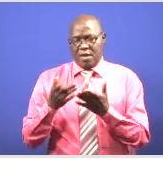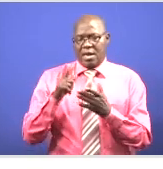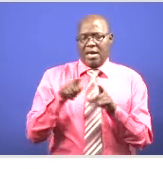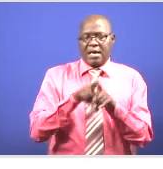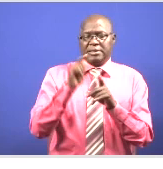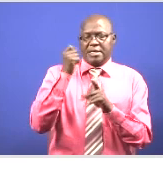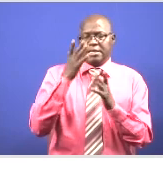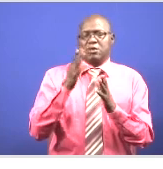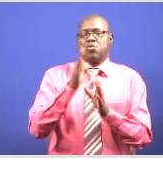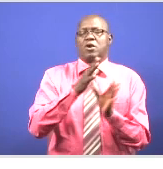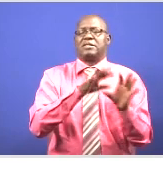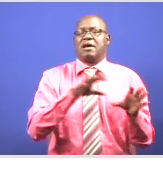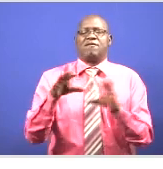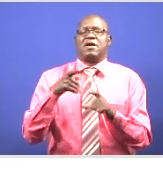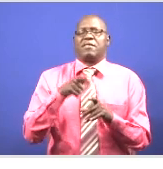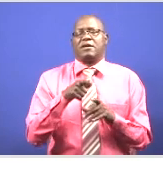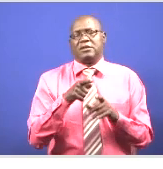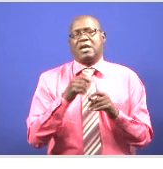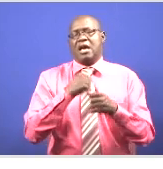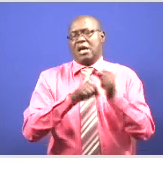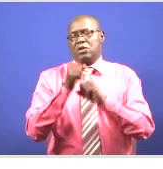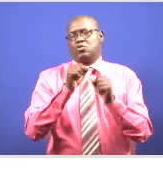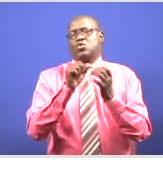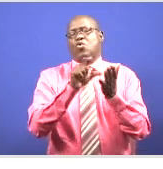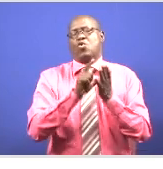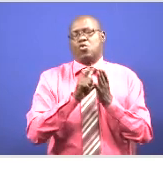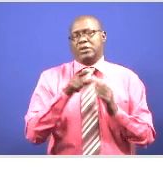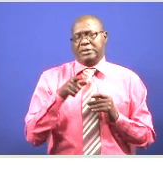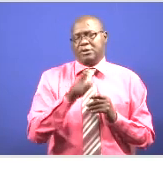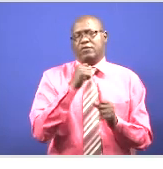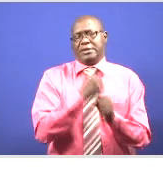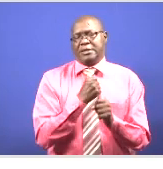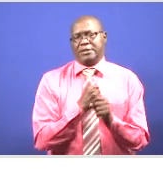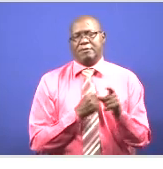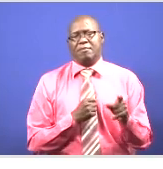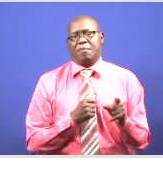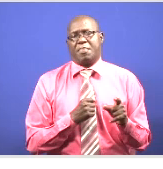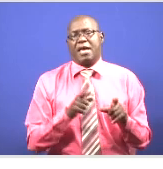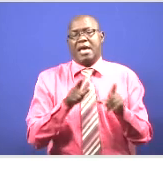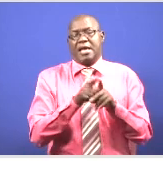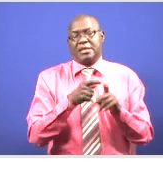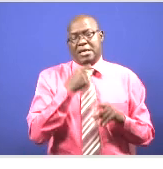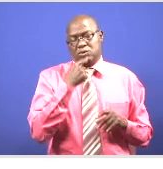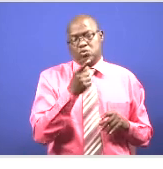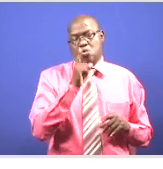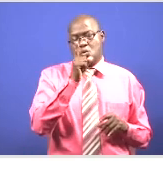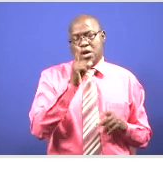the consequences of the loans he took. Because as I told you, one of the